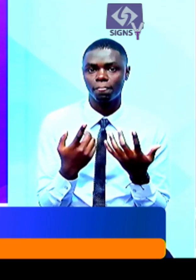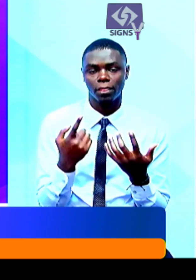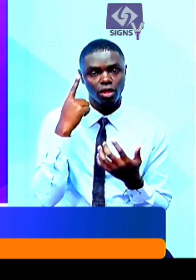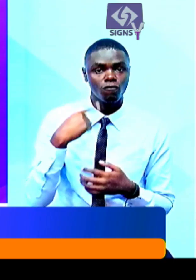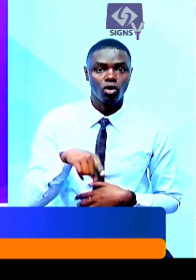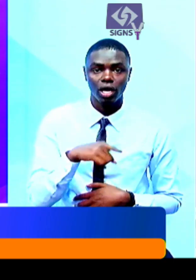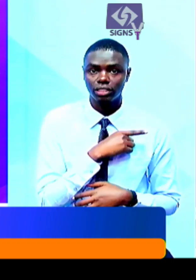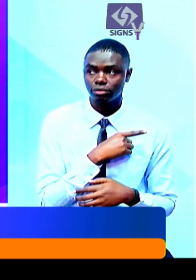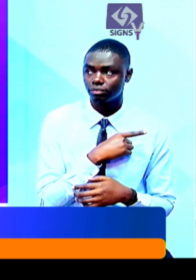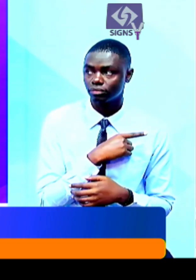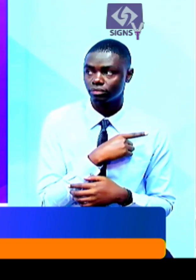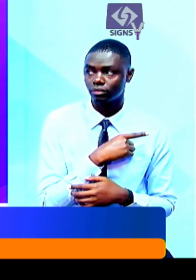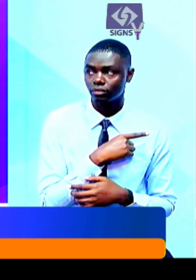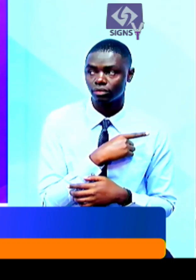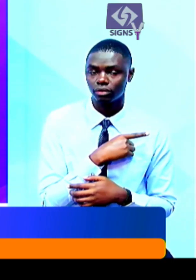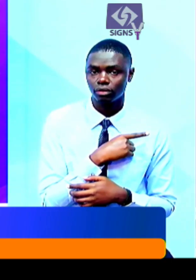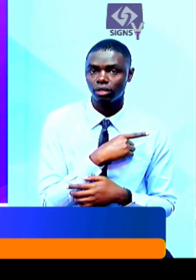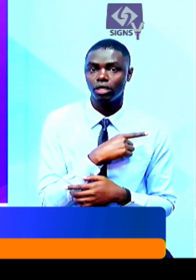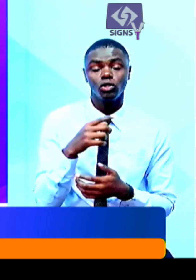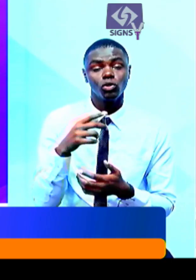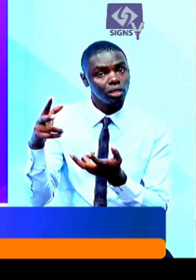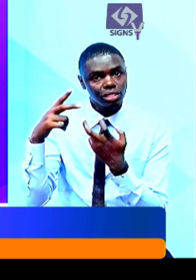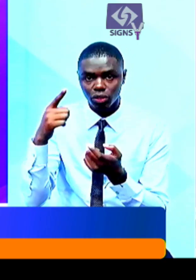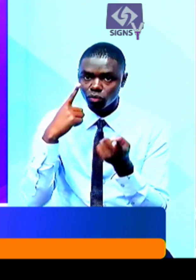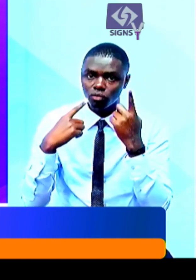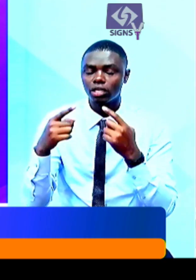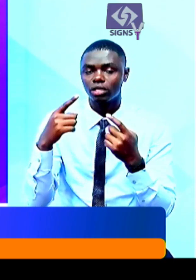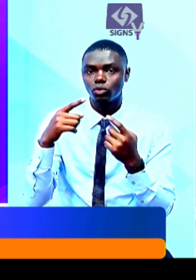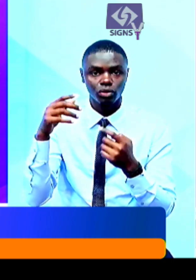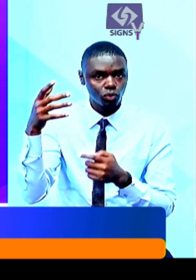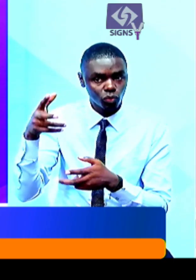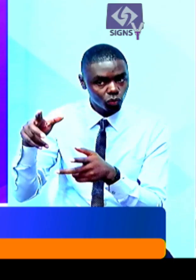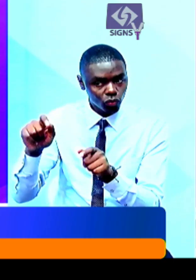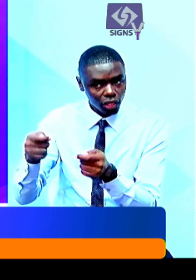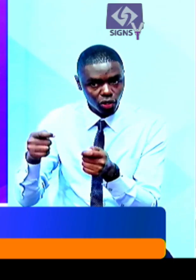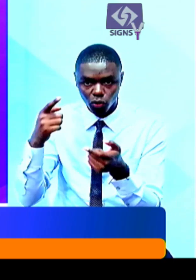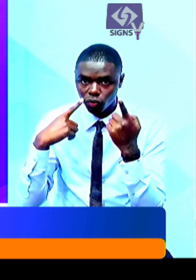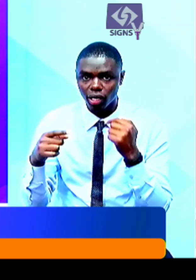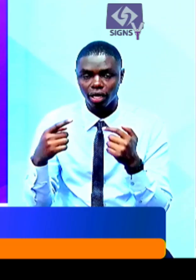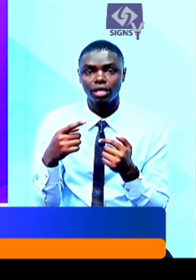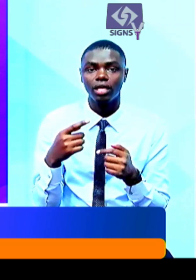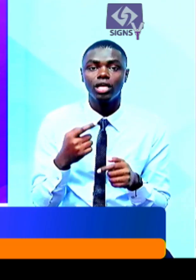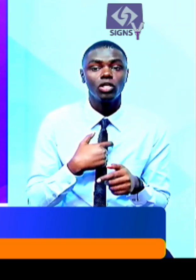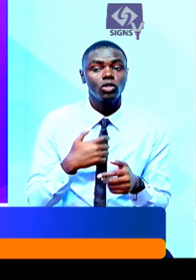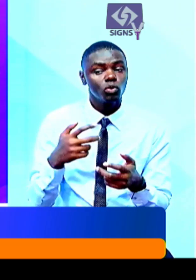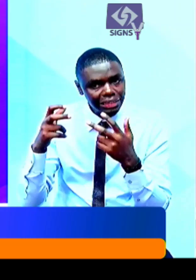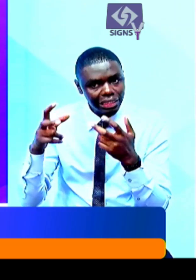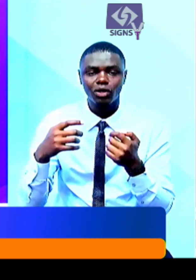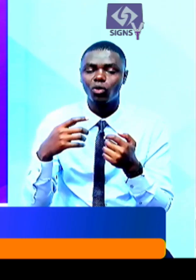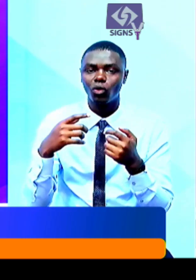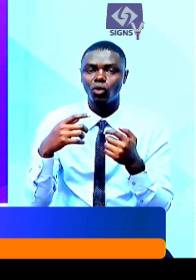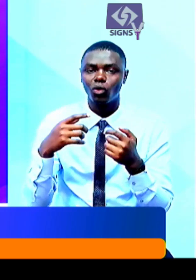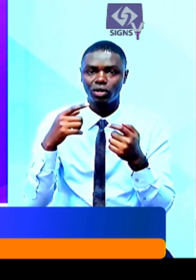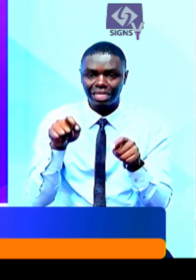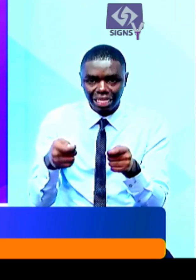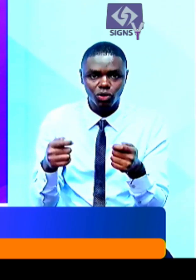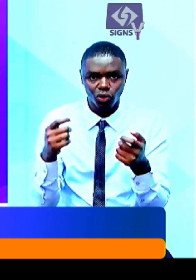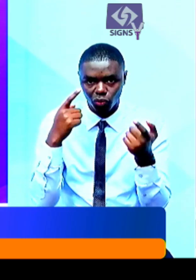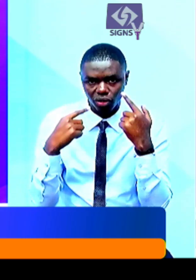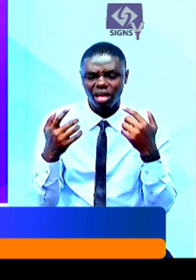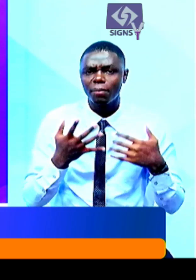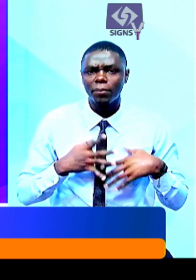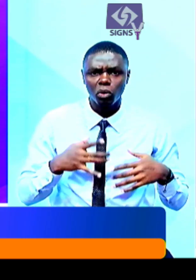crying. Listening on radio, you cry. I cried about him listening on radio. Will people